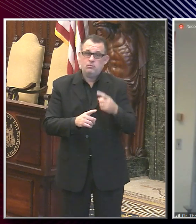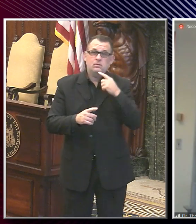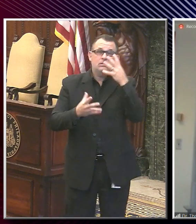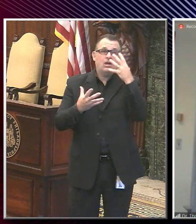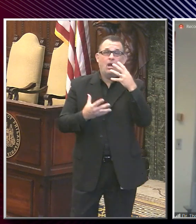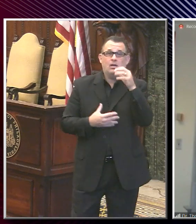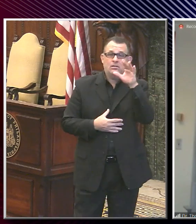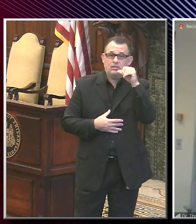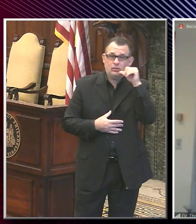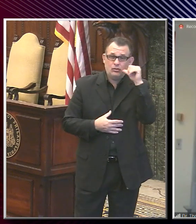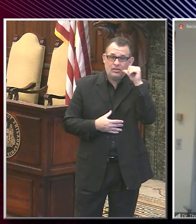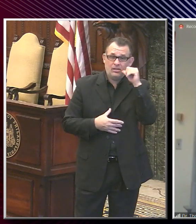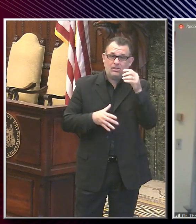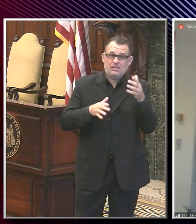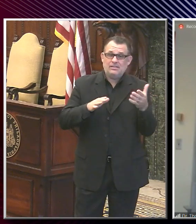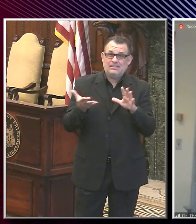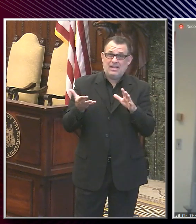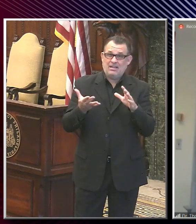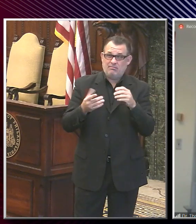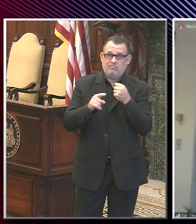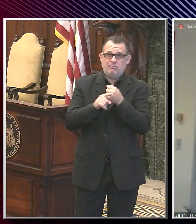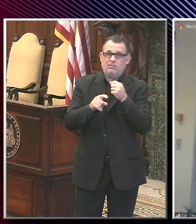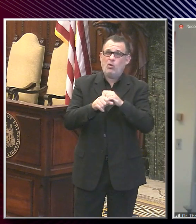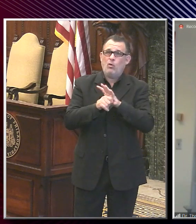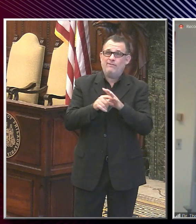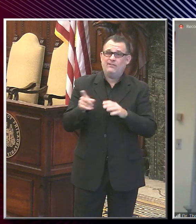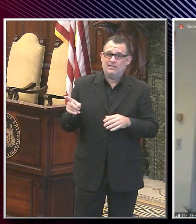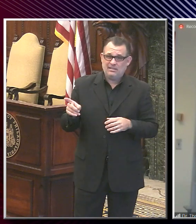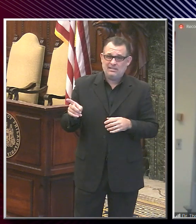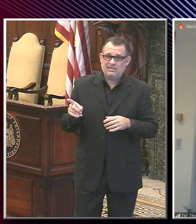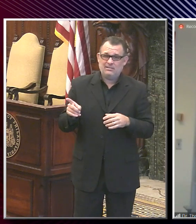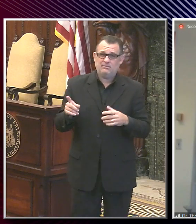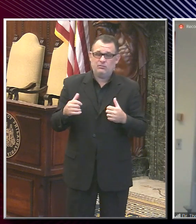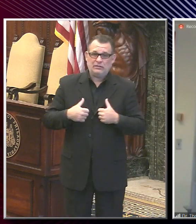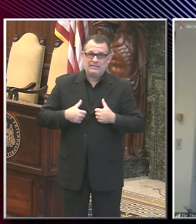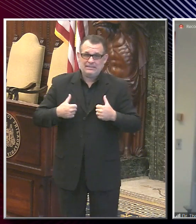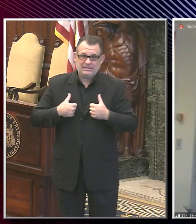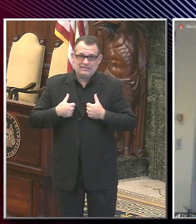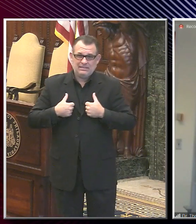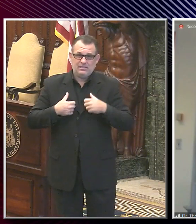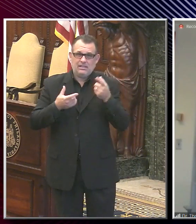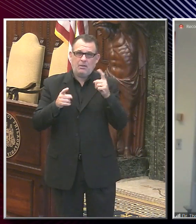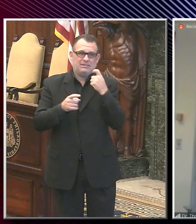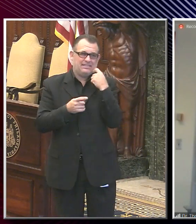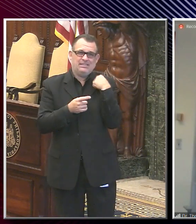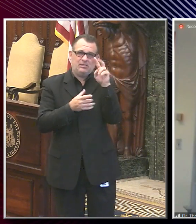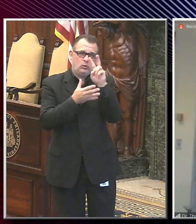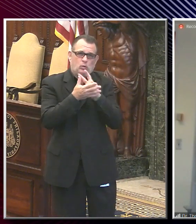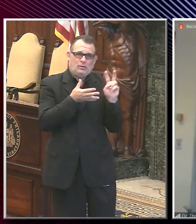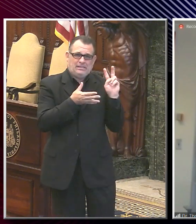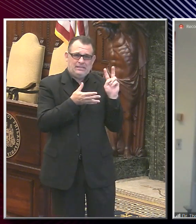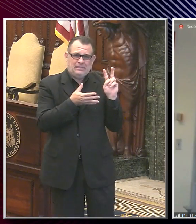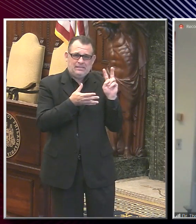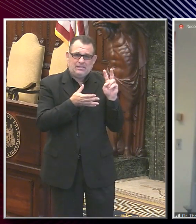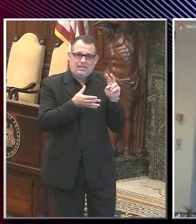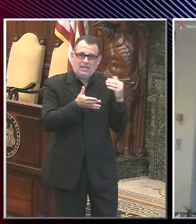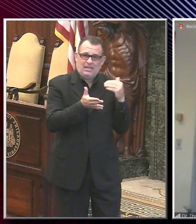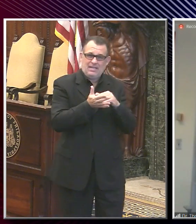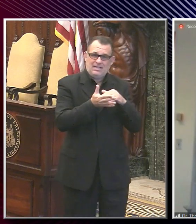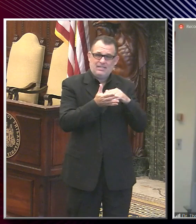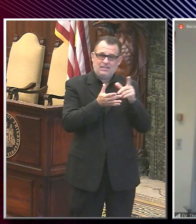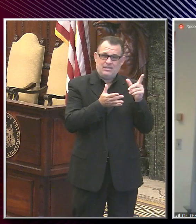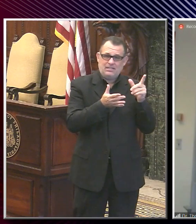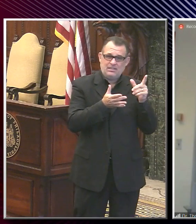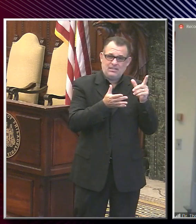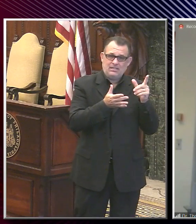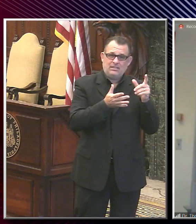18 deaths from the coronavirus infection in Philadelphia residents, which had occurred over the previous 2 weeks. It often takes us some period of time to identify the